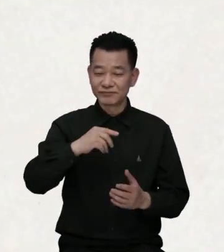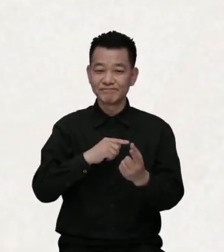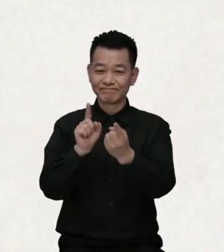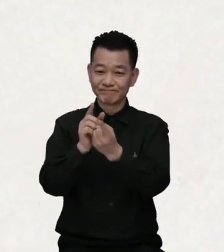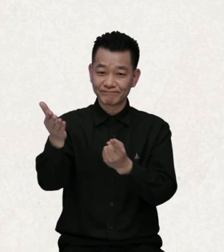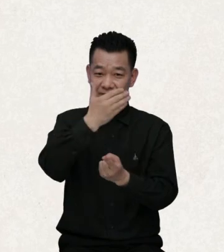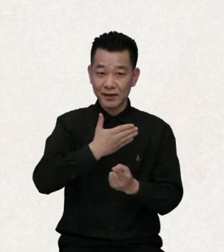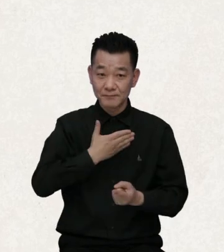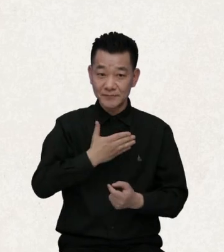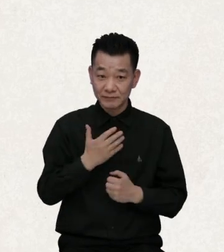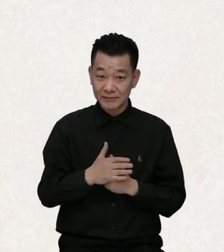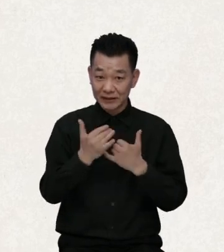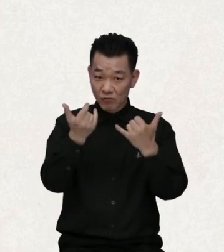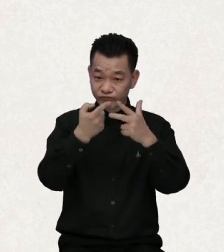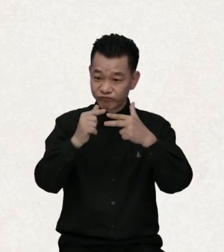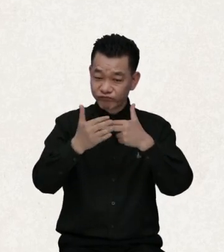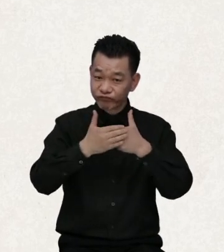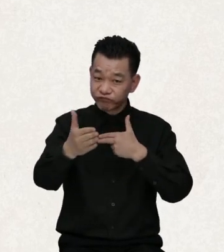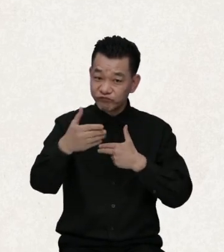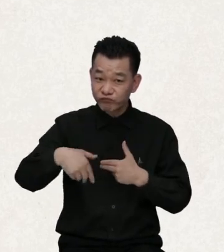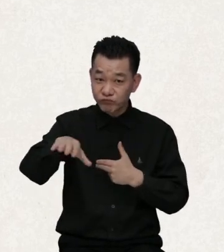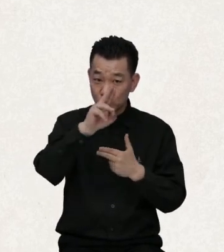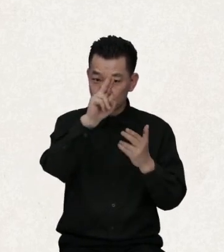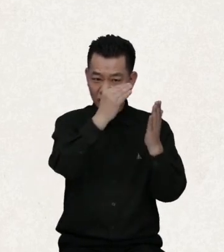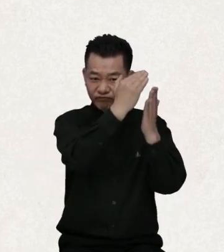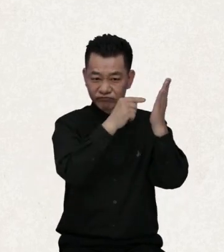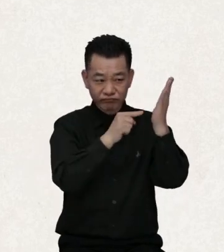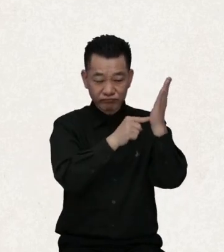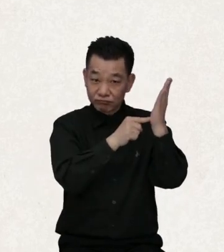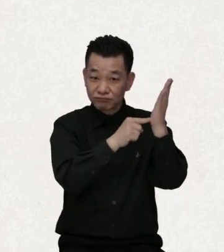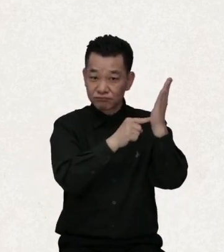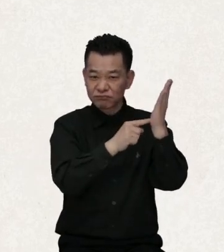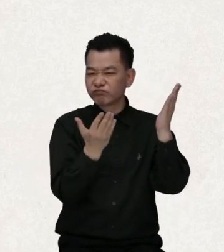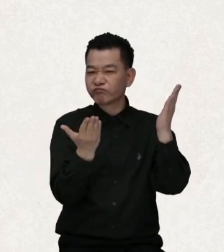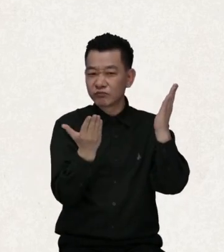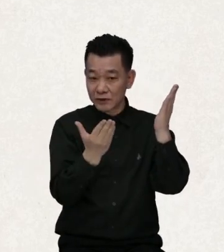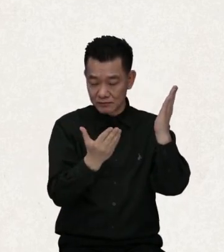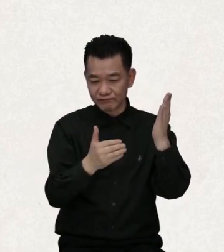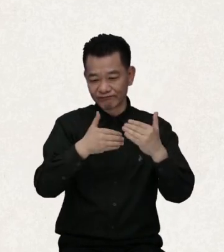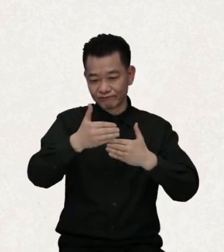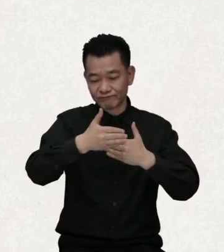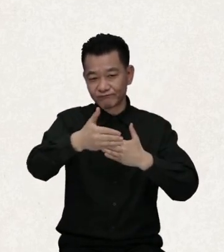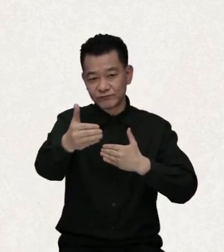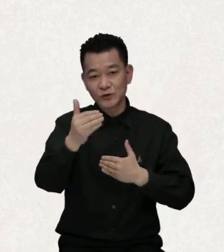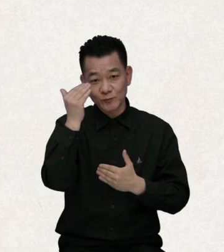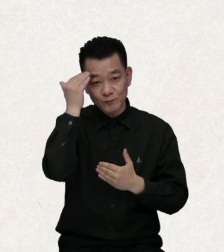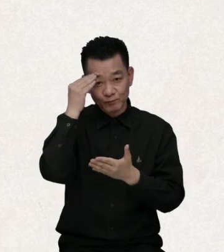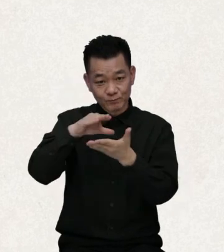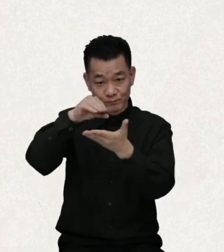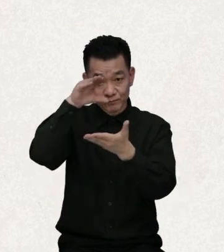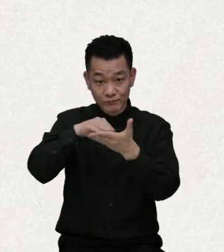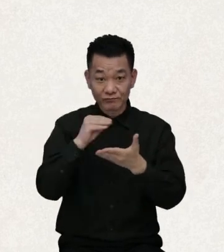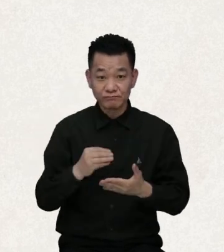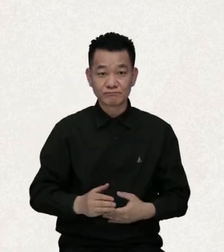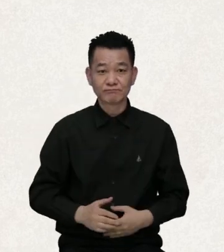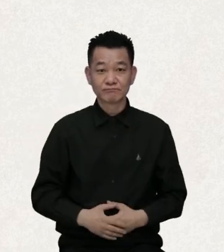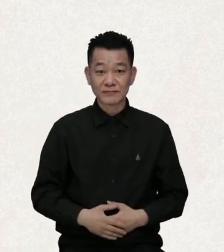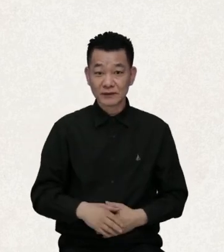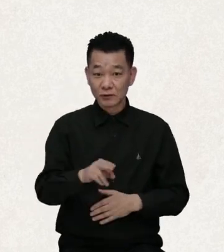Hello, good to meet you. Let us learn about the UN Convention on the Rights of Persons with Disabilities